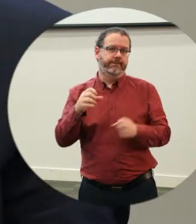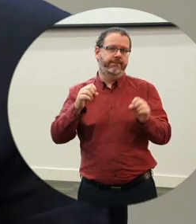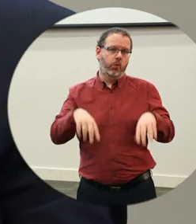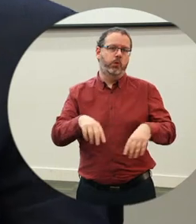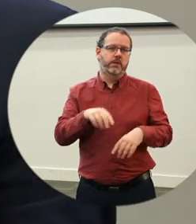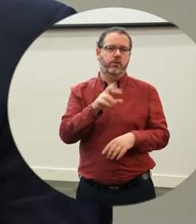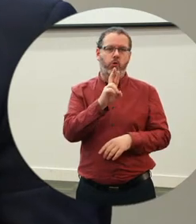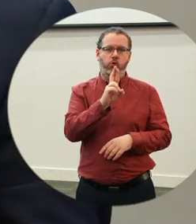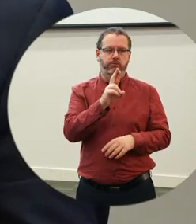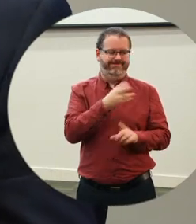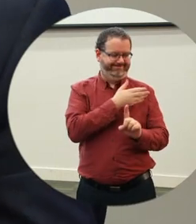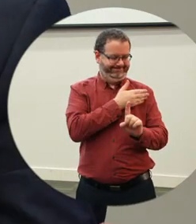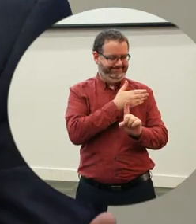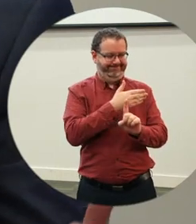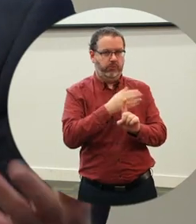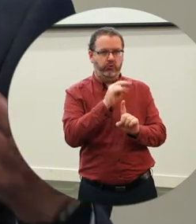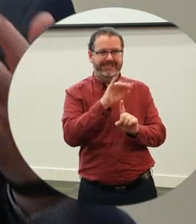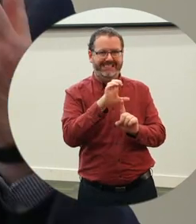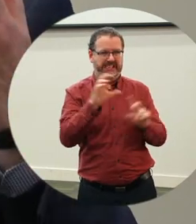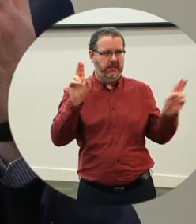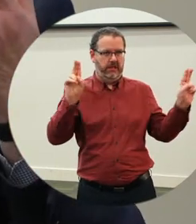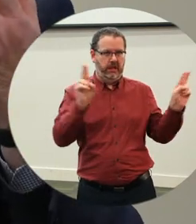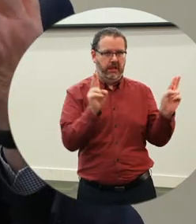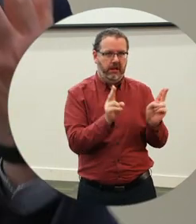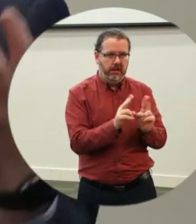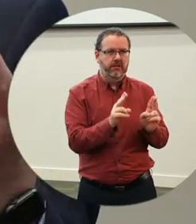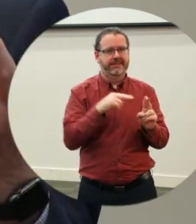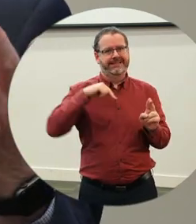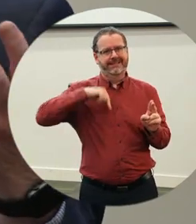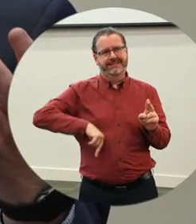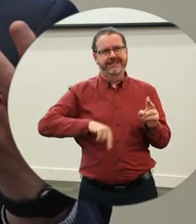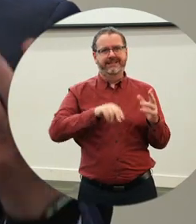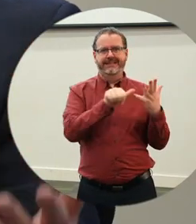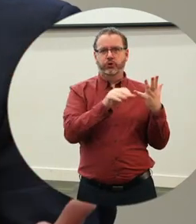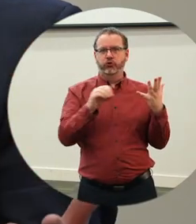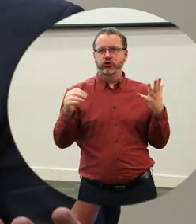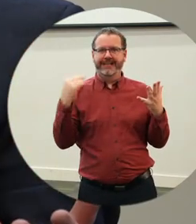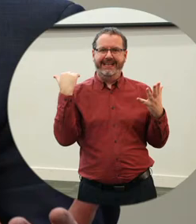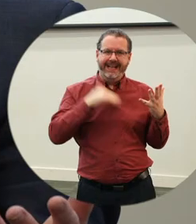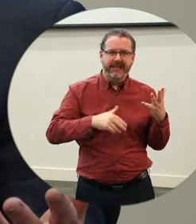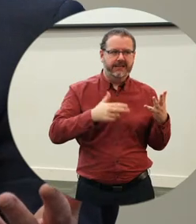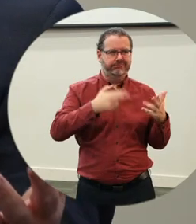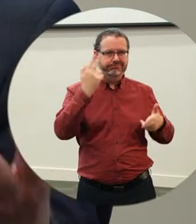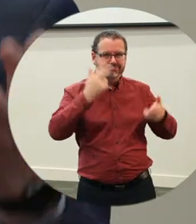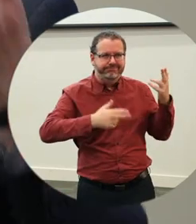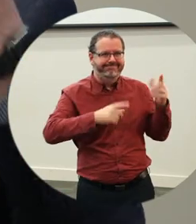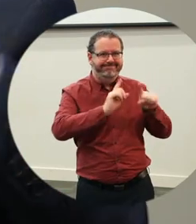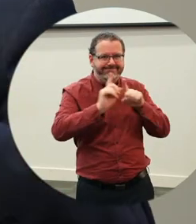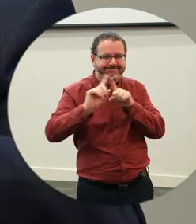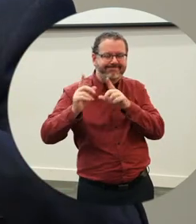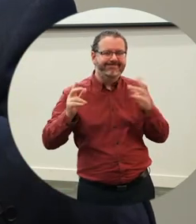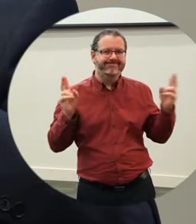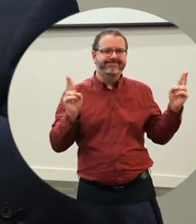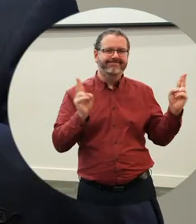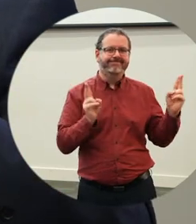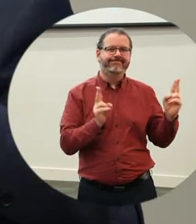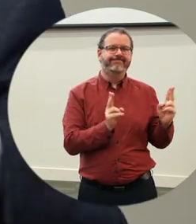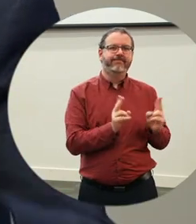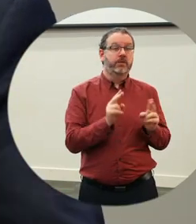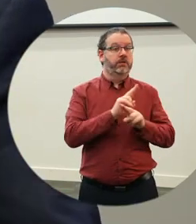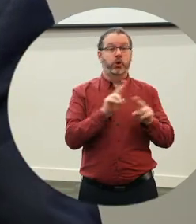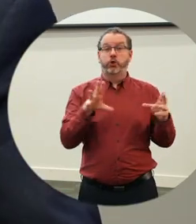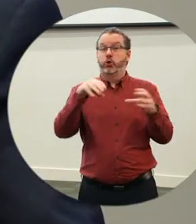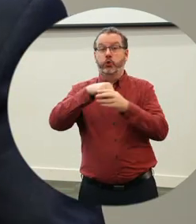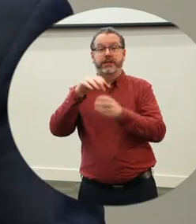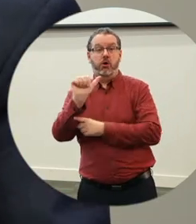had been decimated in the War of Independence. Nearly 600 of them had been killed, and that I'm not including members of the